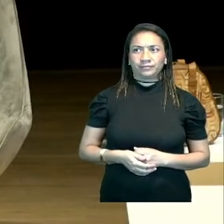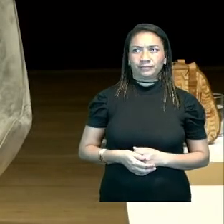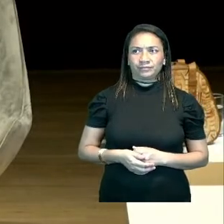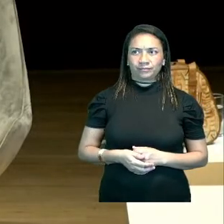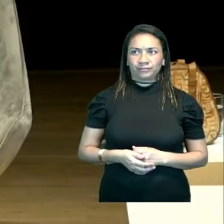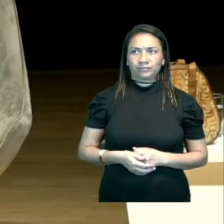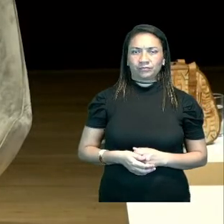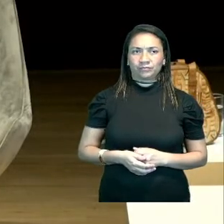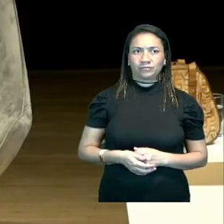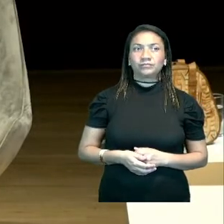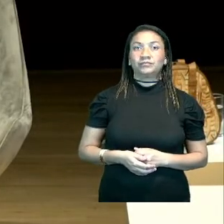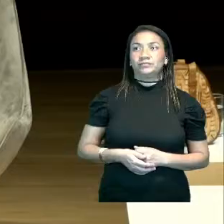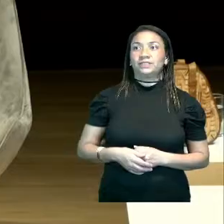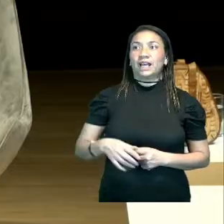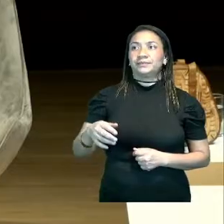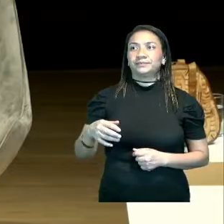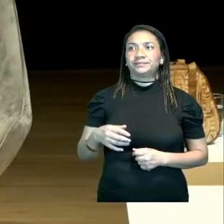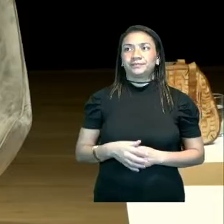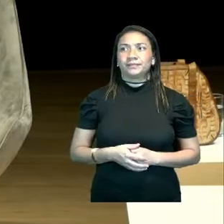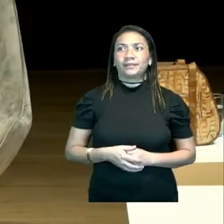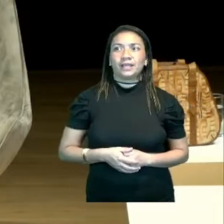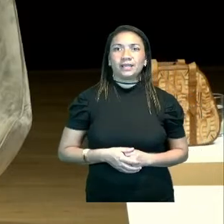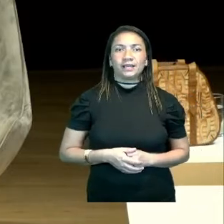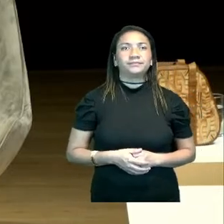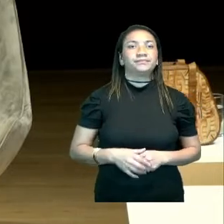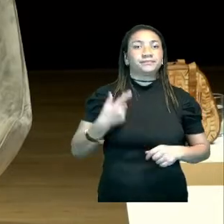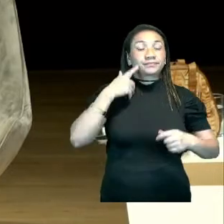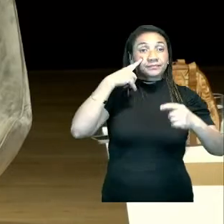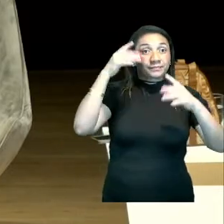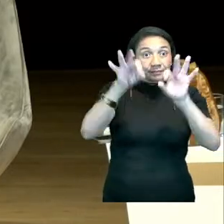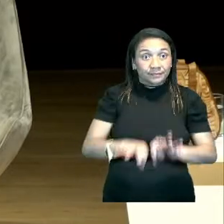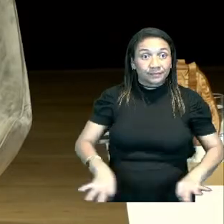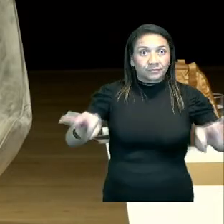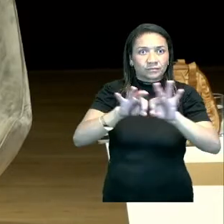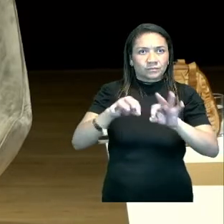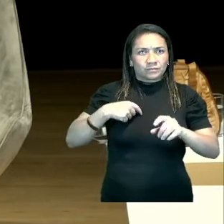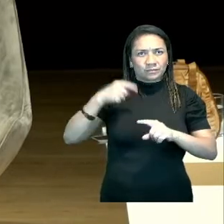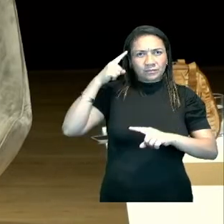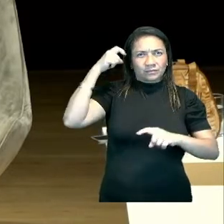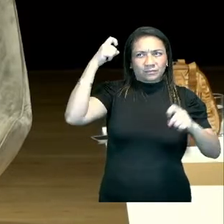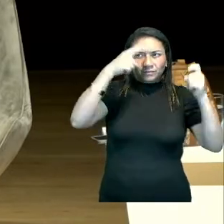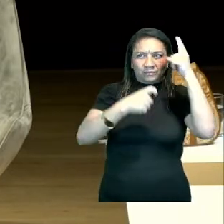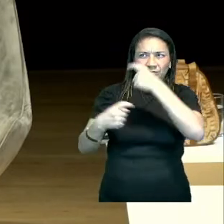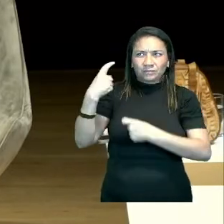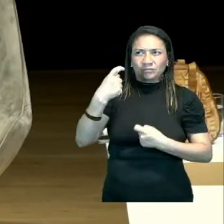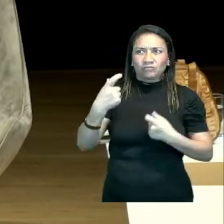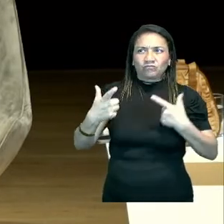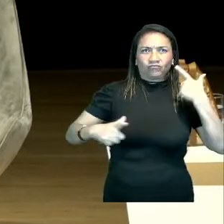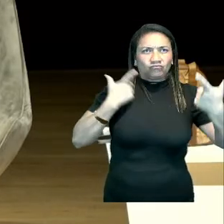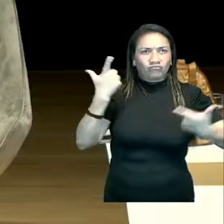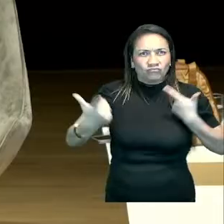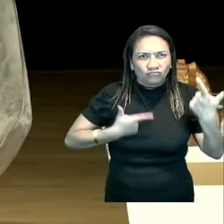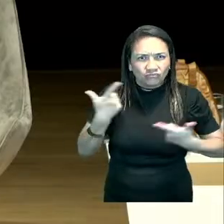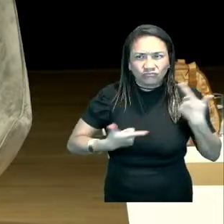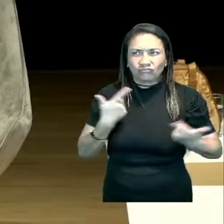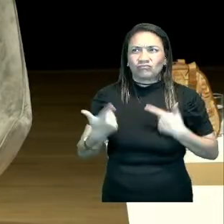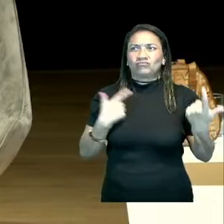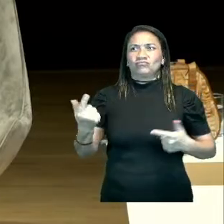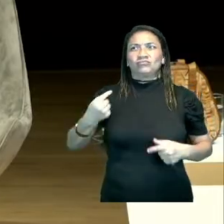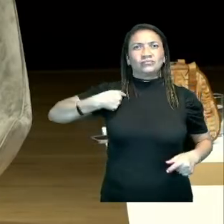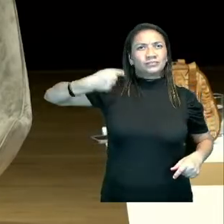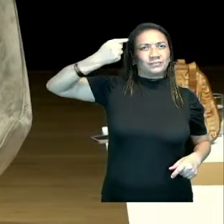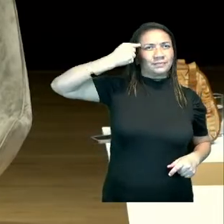struggle. And I think it's important to think now about the two